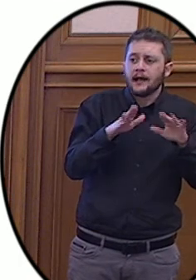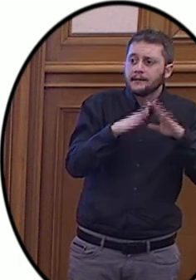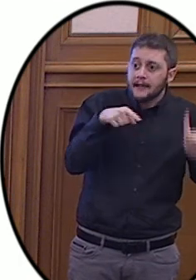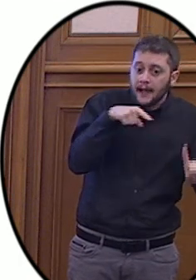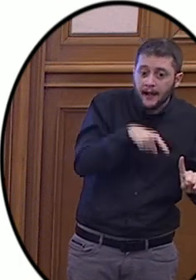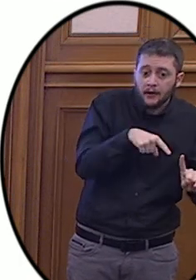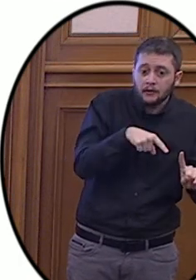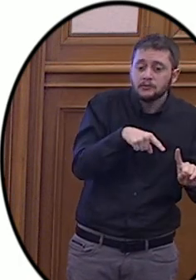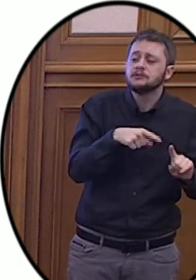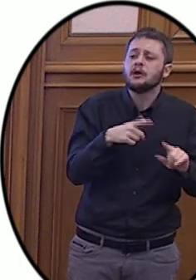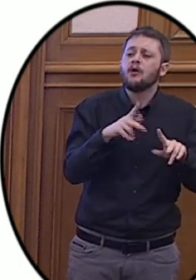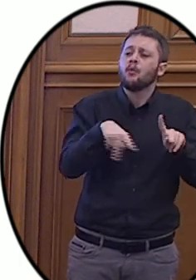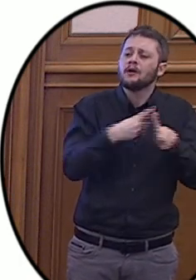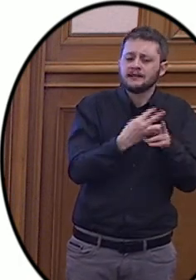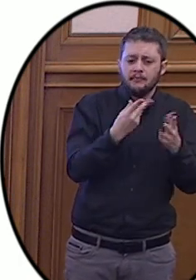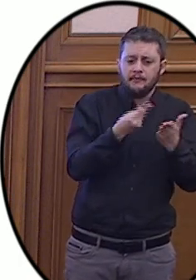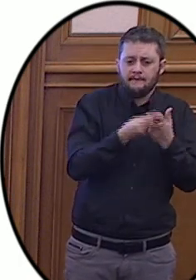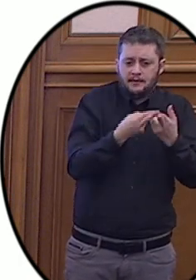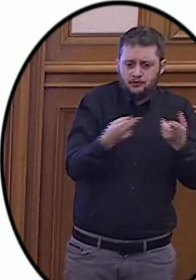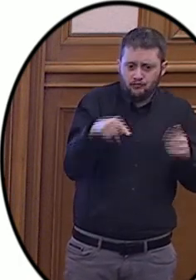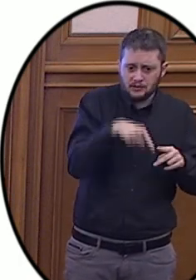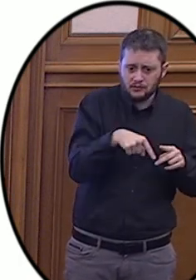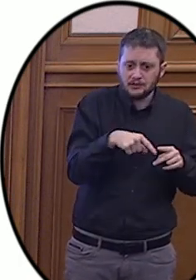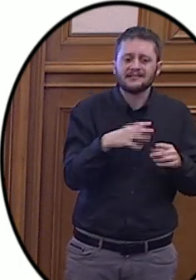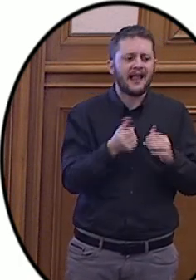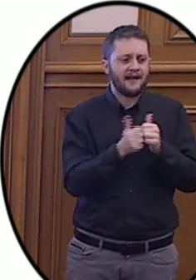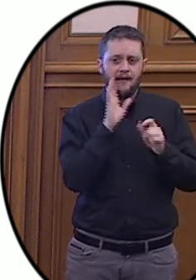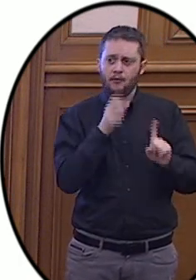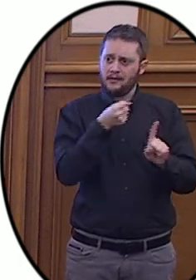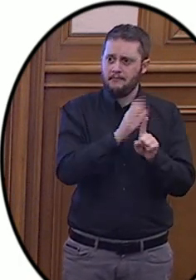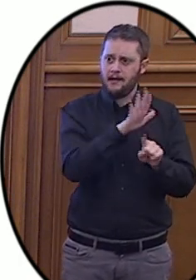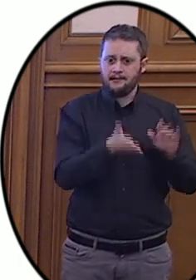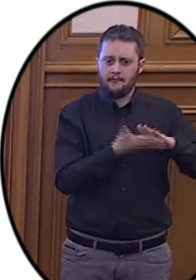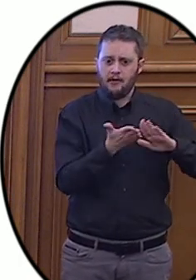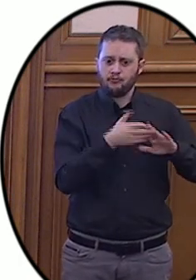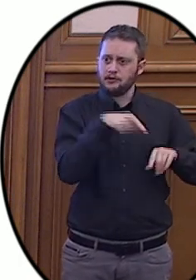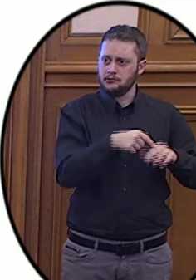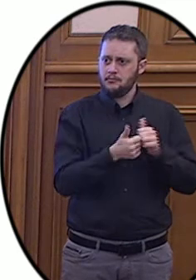of the accommodation on the housing provider's operations.